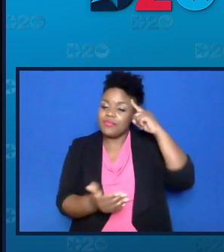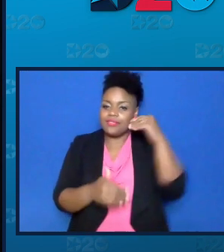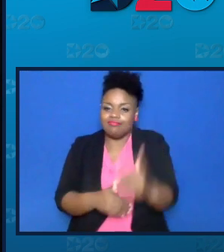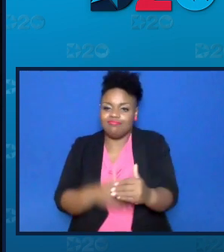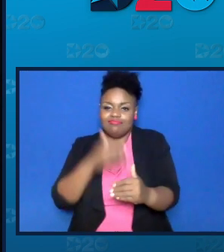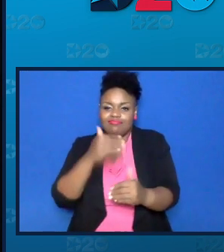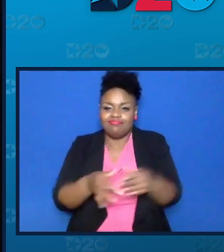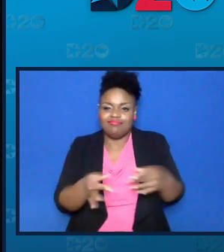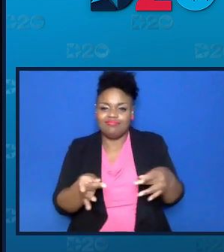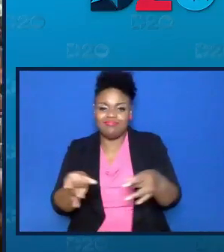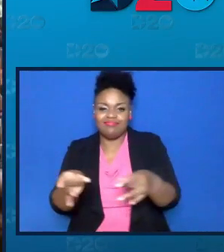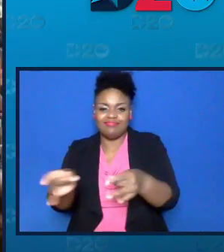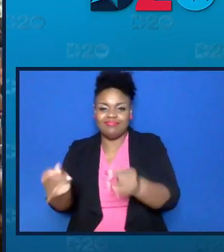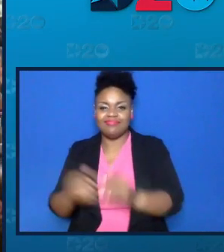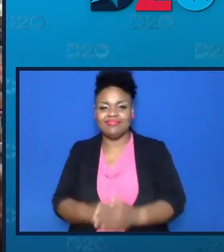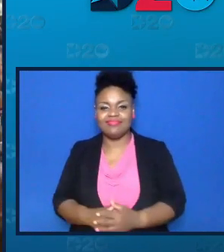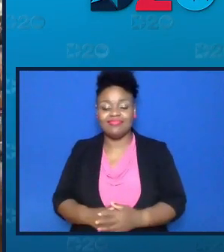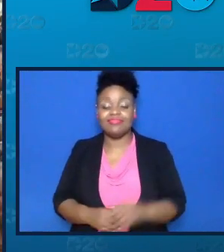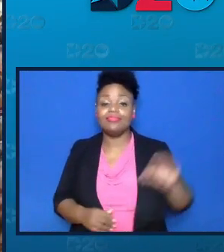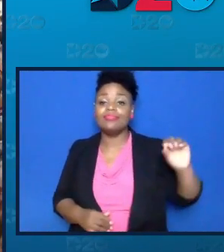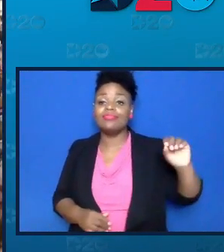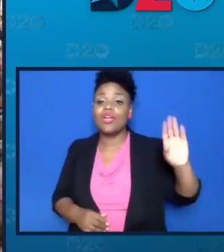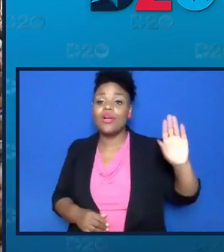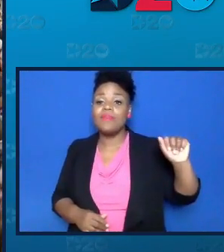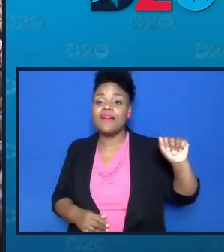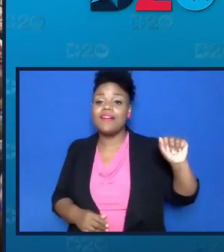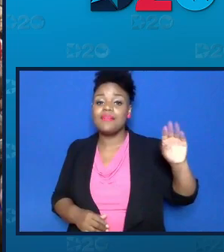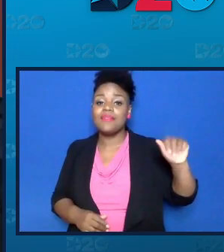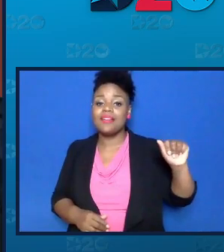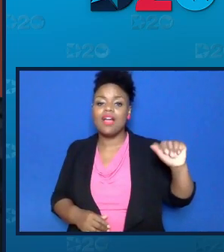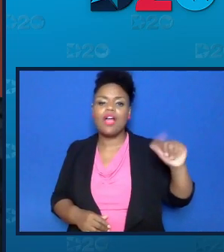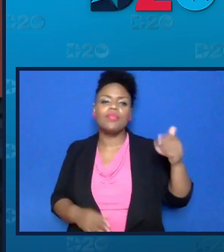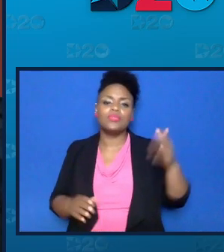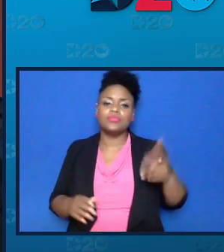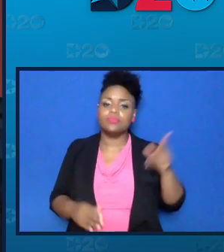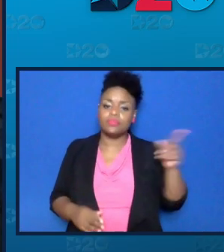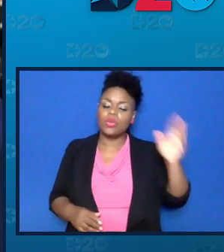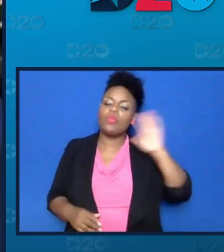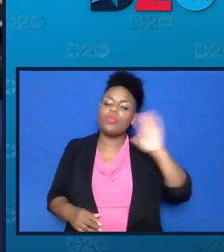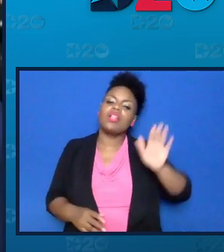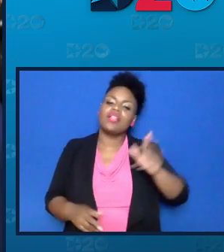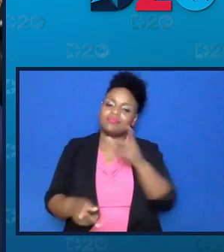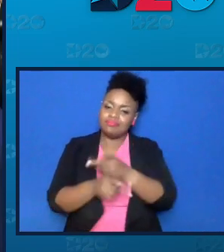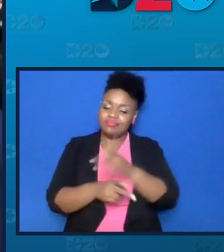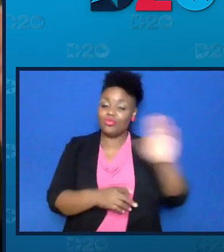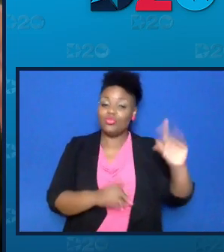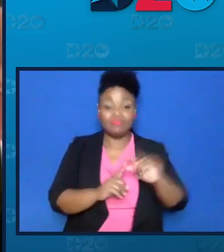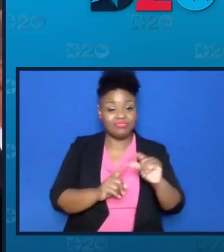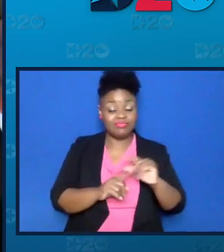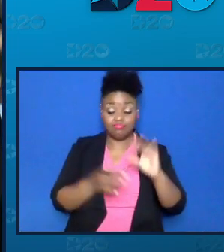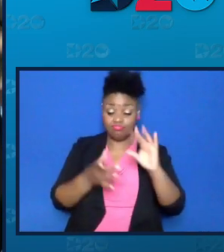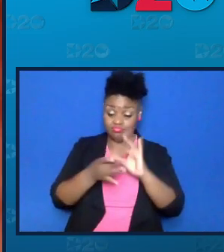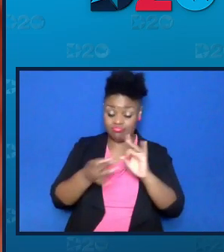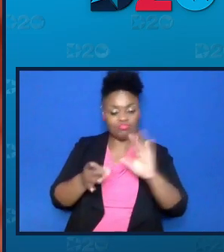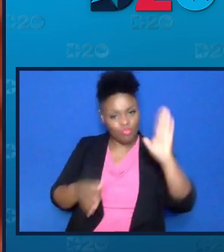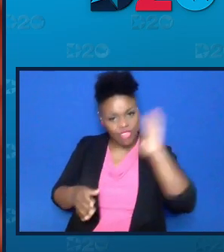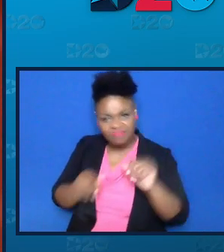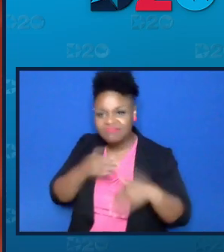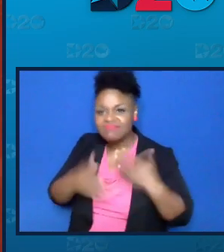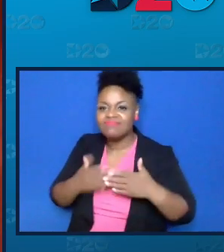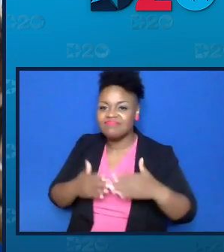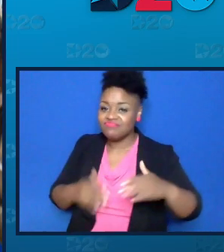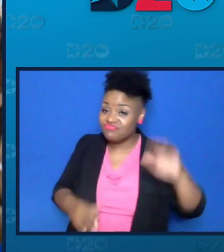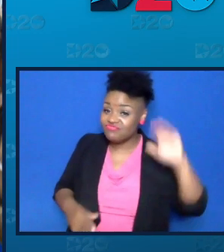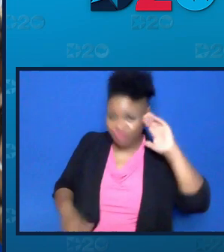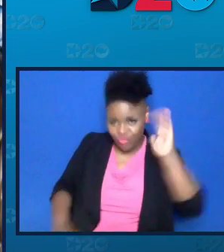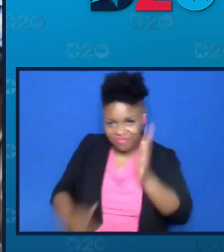word. He will reach out and hear what other people have to say. To have somebody who believes in what's best in